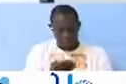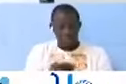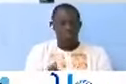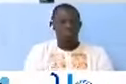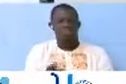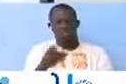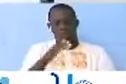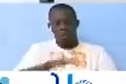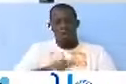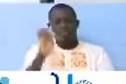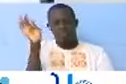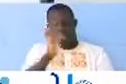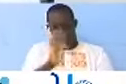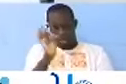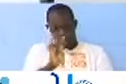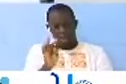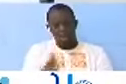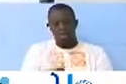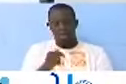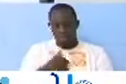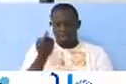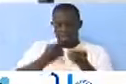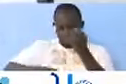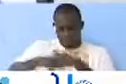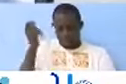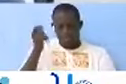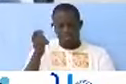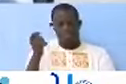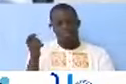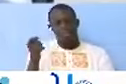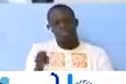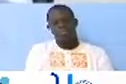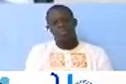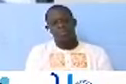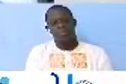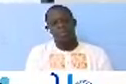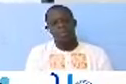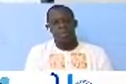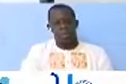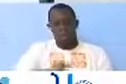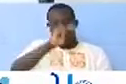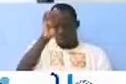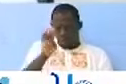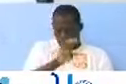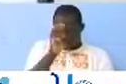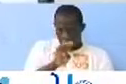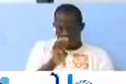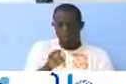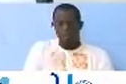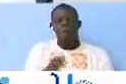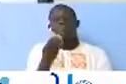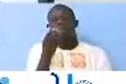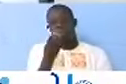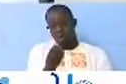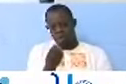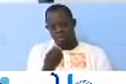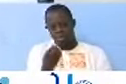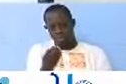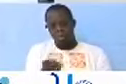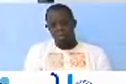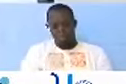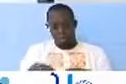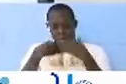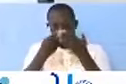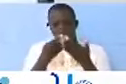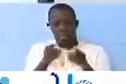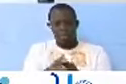It was on a Friday. Ma wafi? I would sell it. Monday. On Monday, and